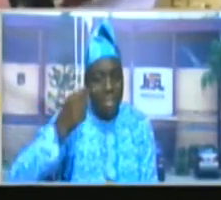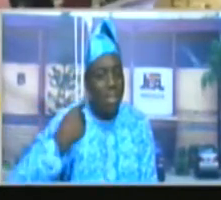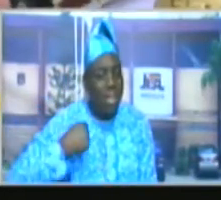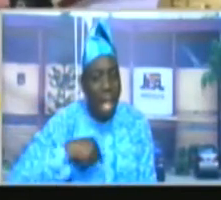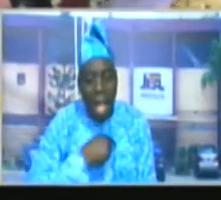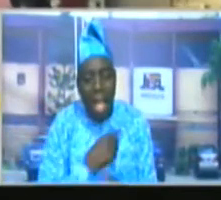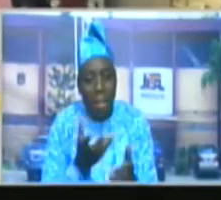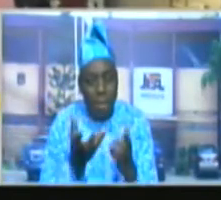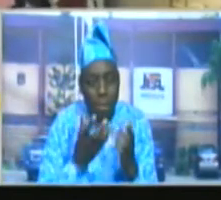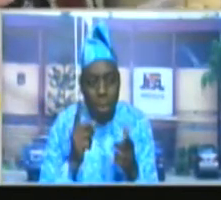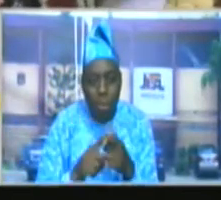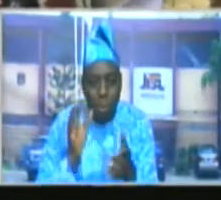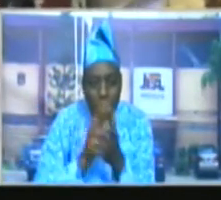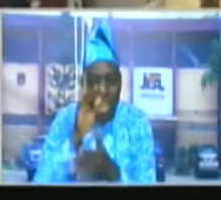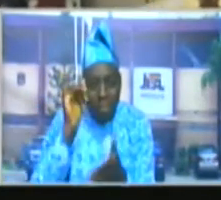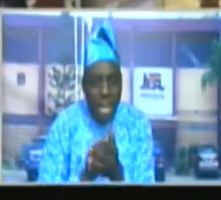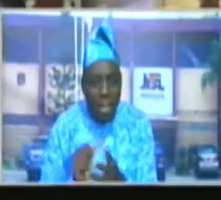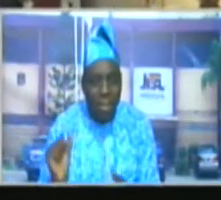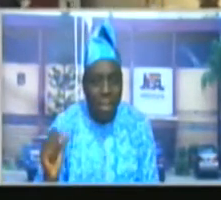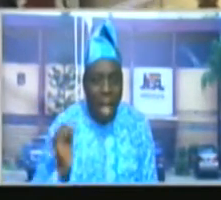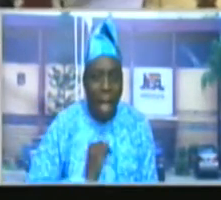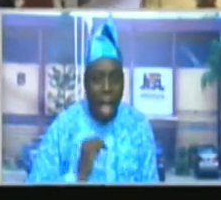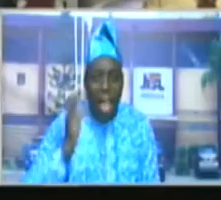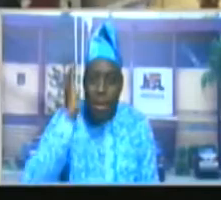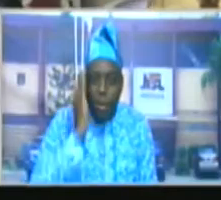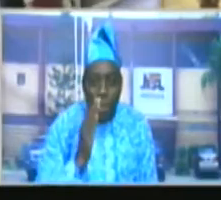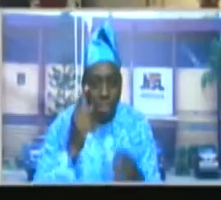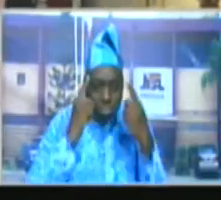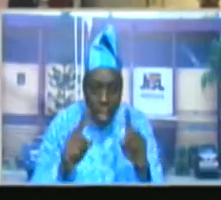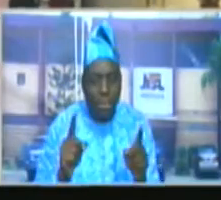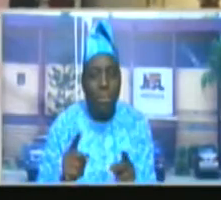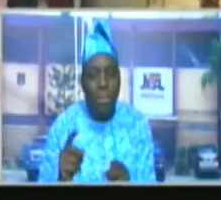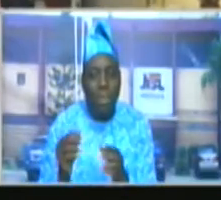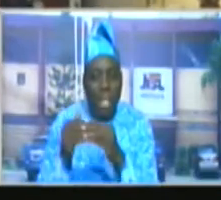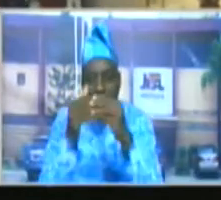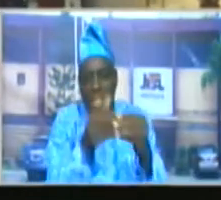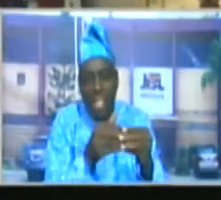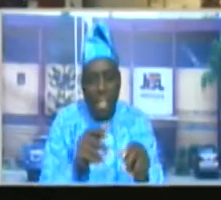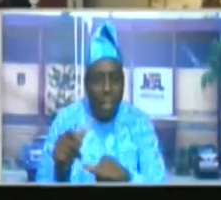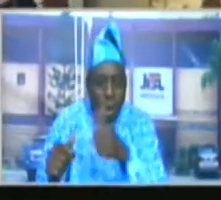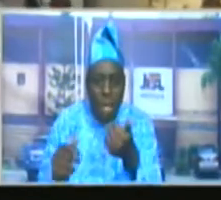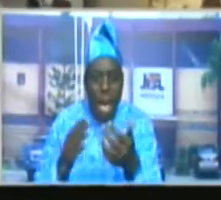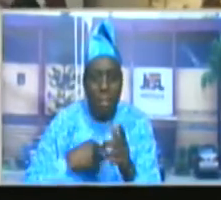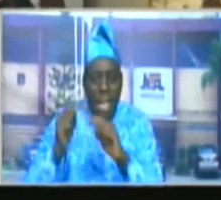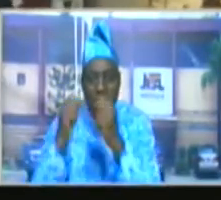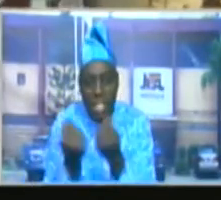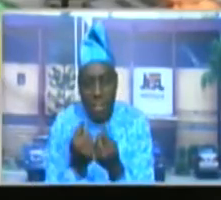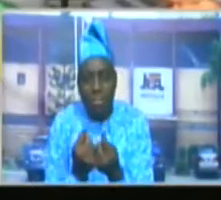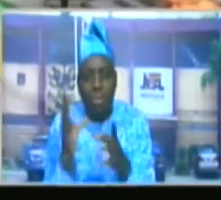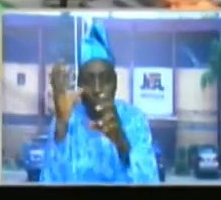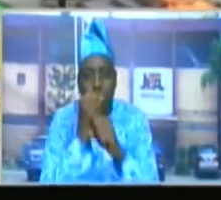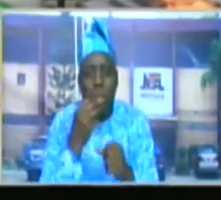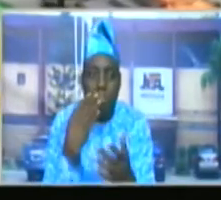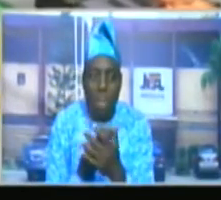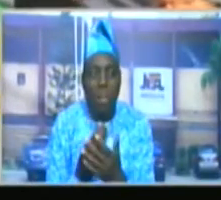my heart can believe it, then I can achieve it. Believe in yourself, believe in your dreams. Go Nigeria!